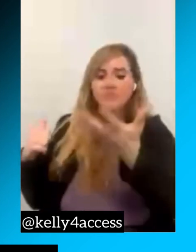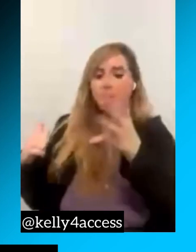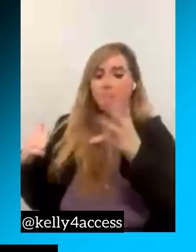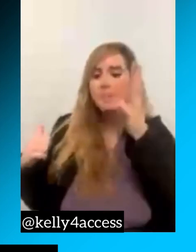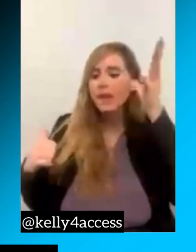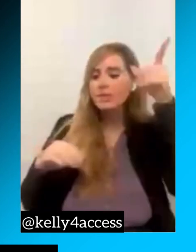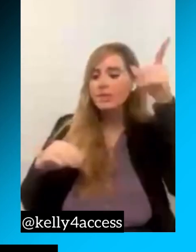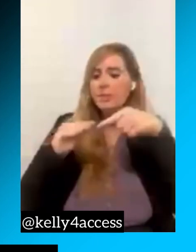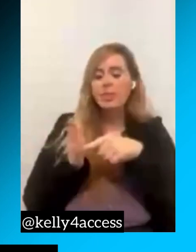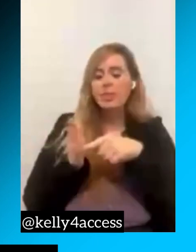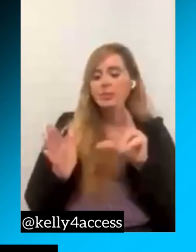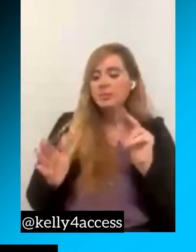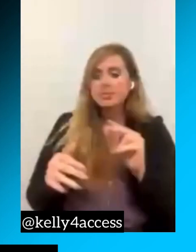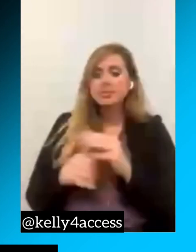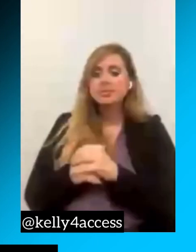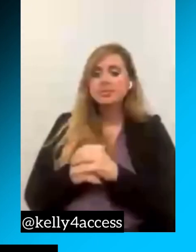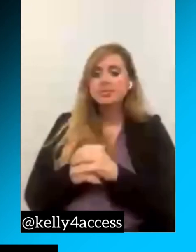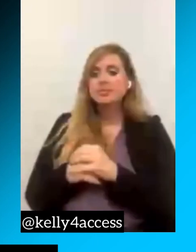this.